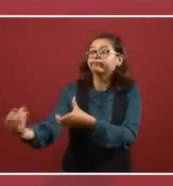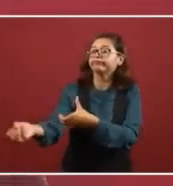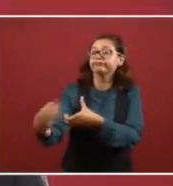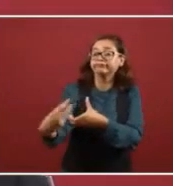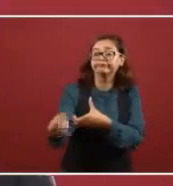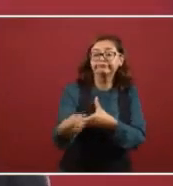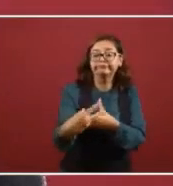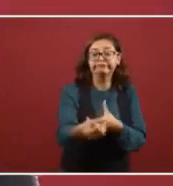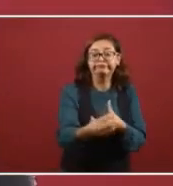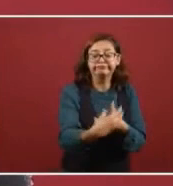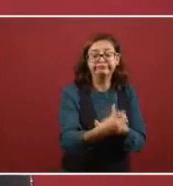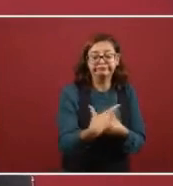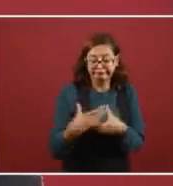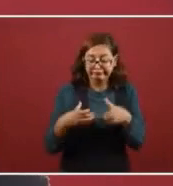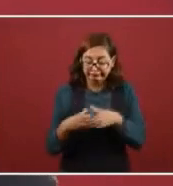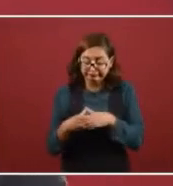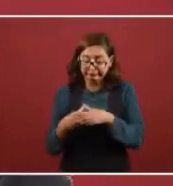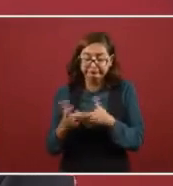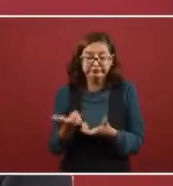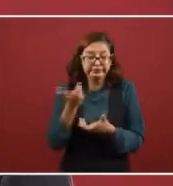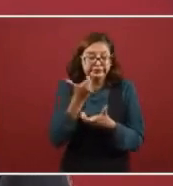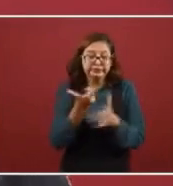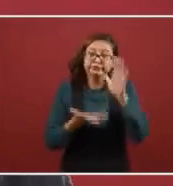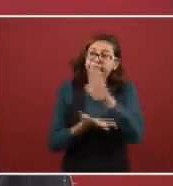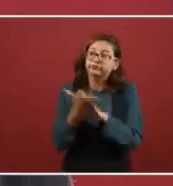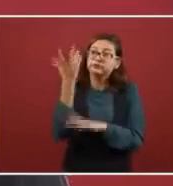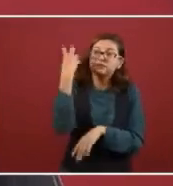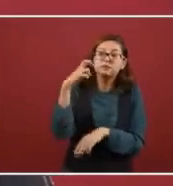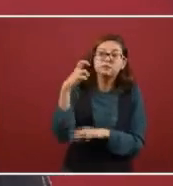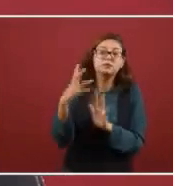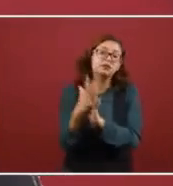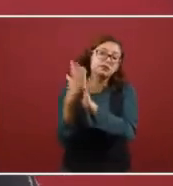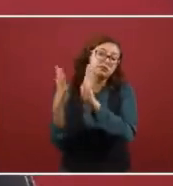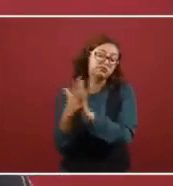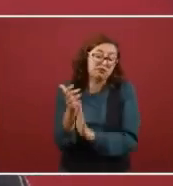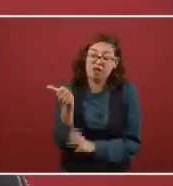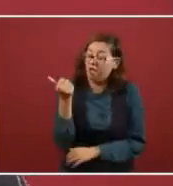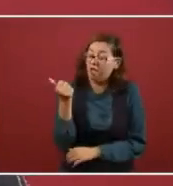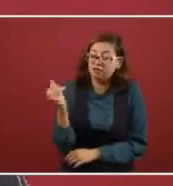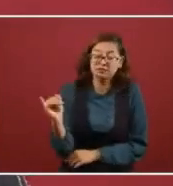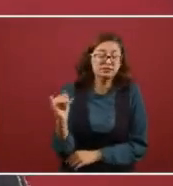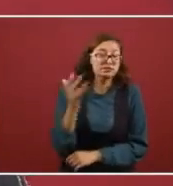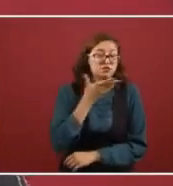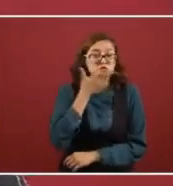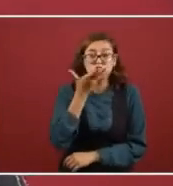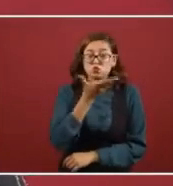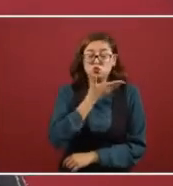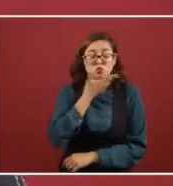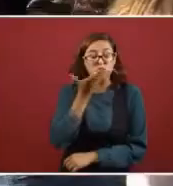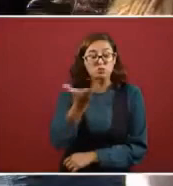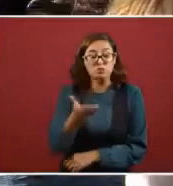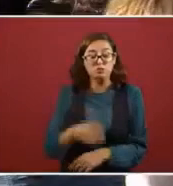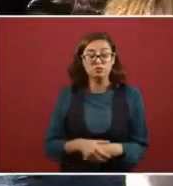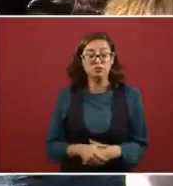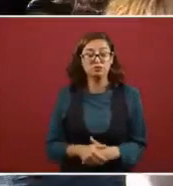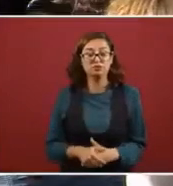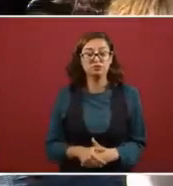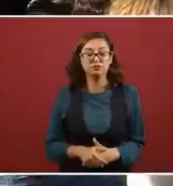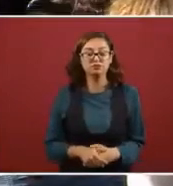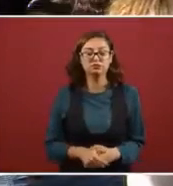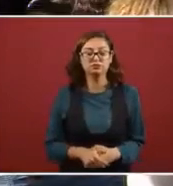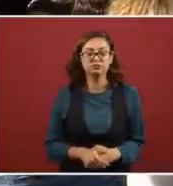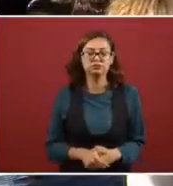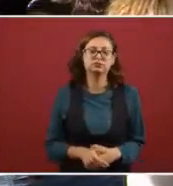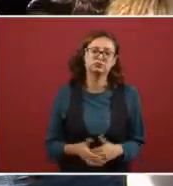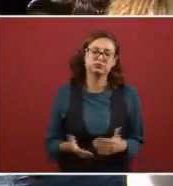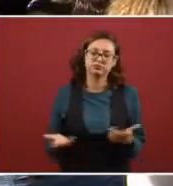para tener recursos y poder ir so they a used to like participar. do kind of like get grants in order to be able to get the recourses.